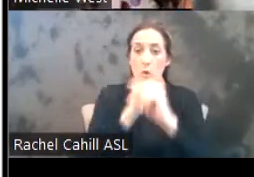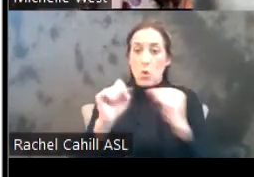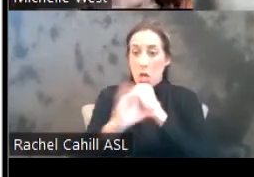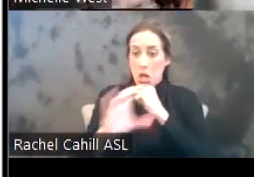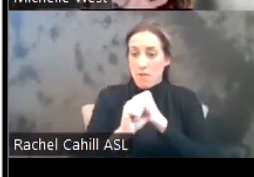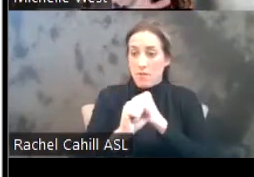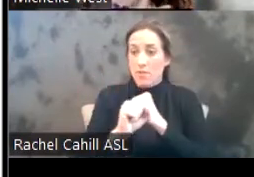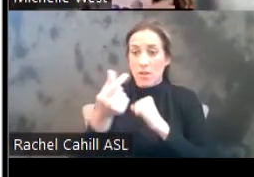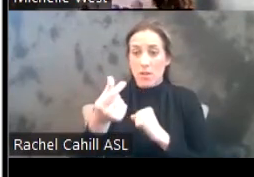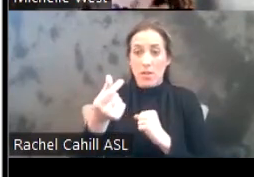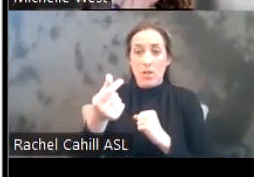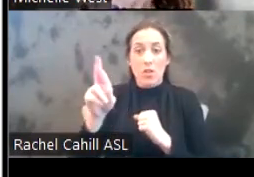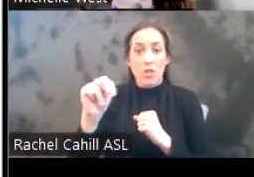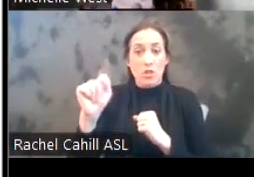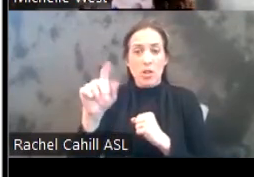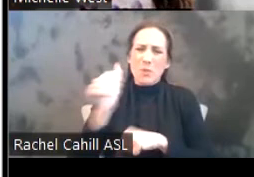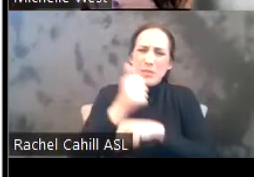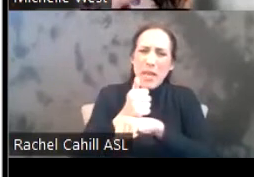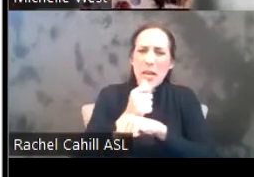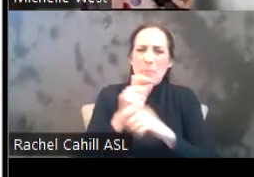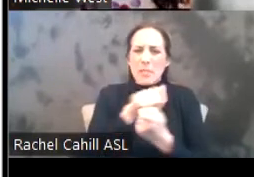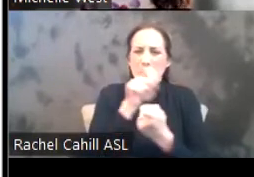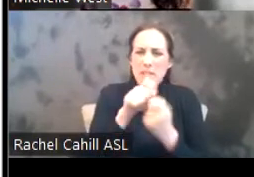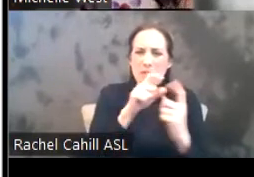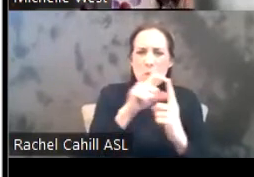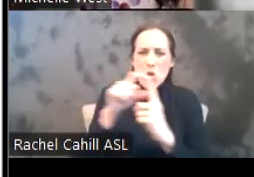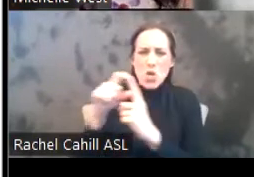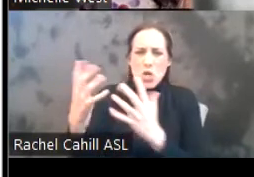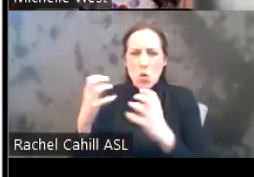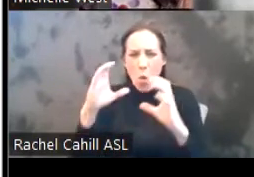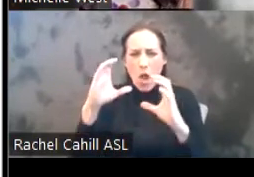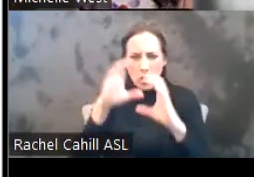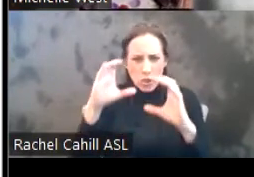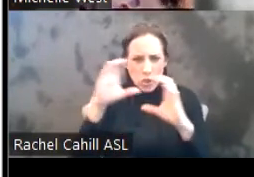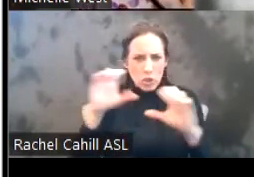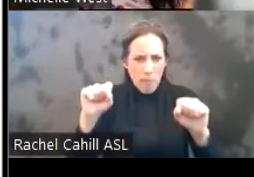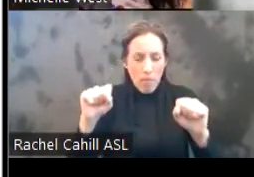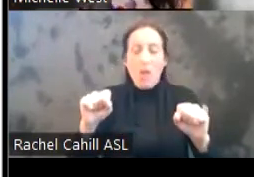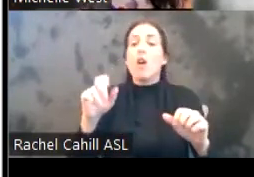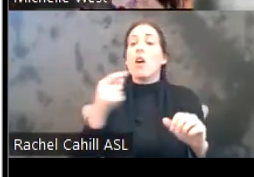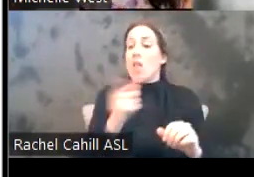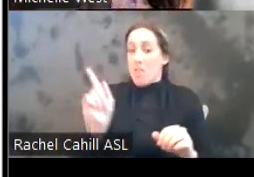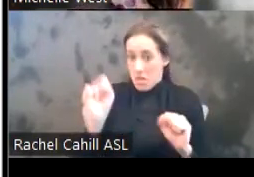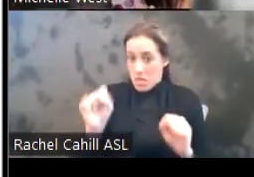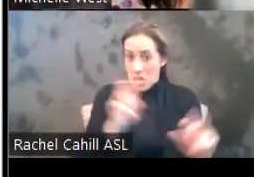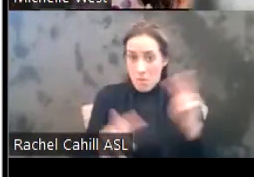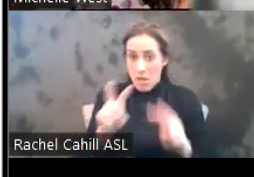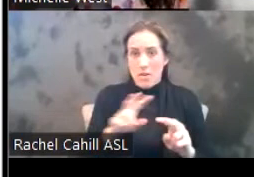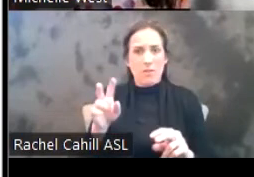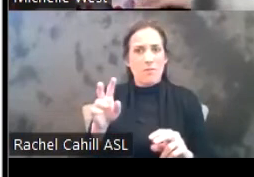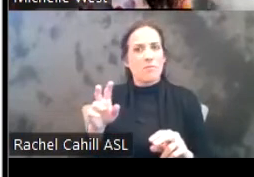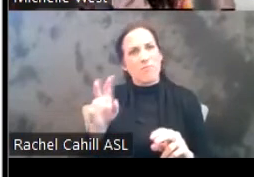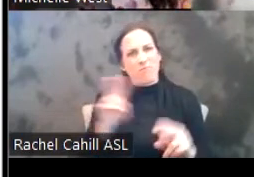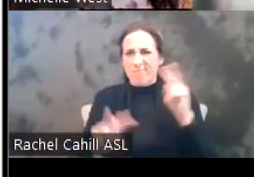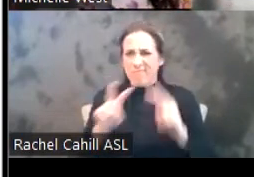you know, you basically set up the keywords you want searched and all that. And then they can monitor it. The monitoring takes a whole lot less